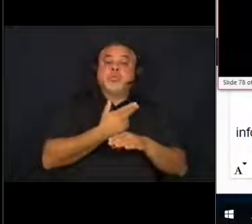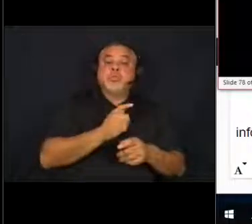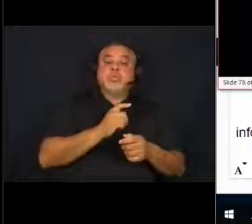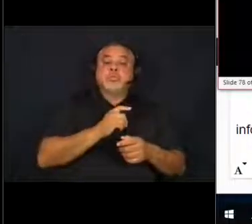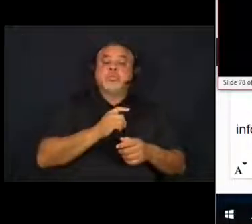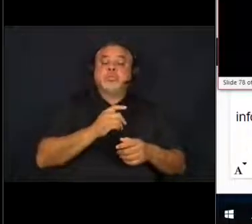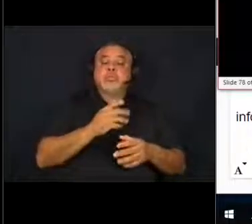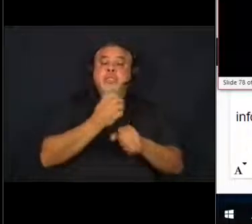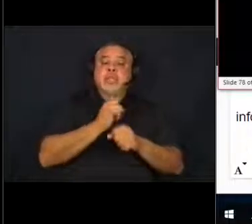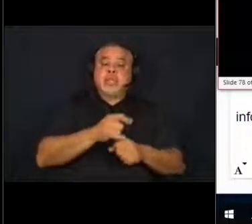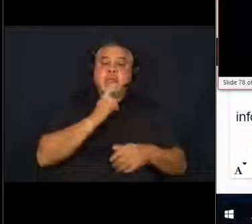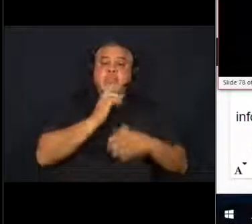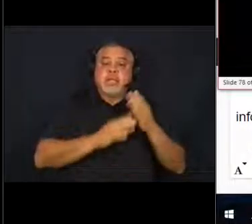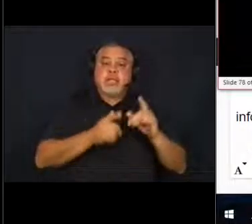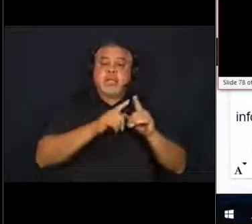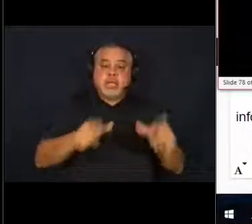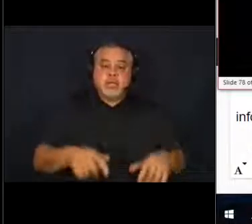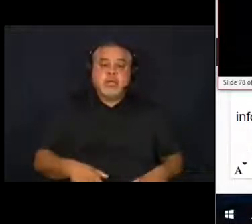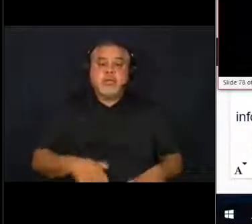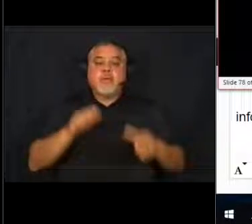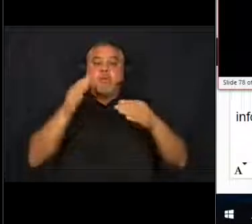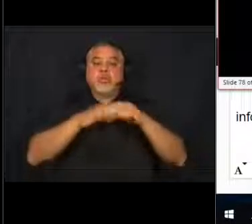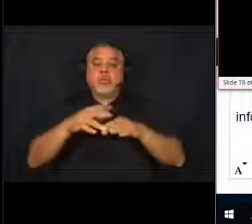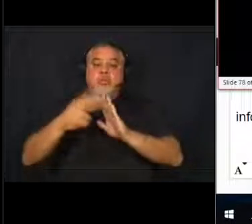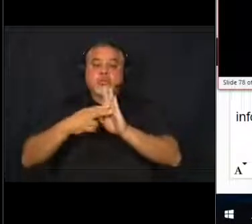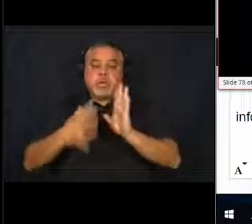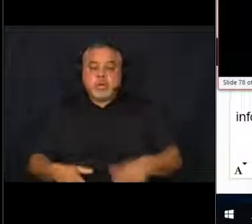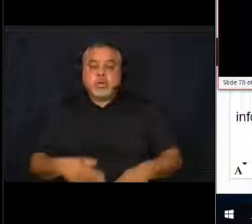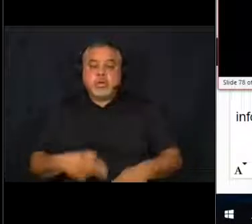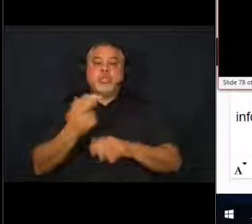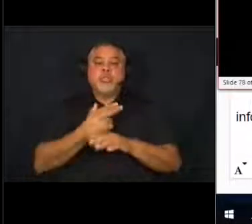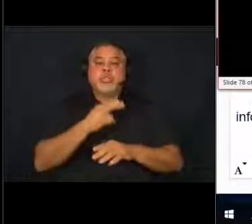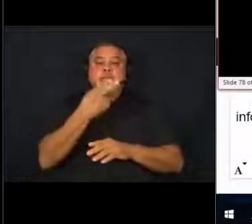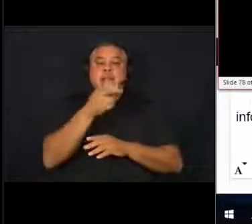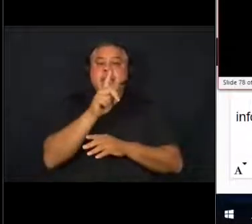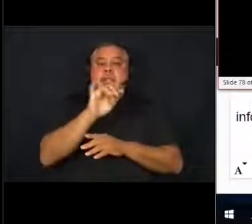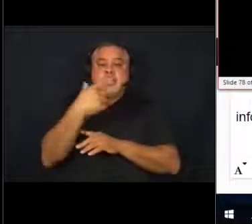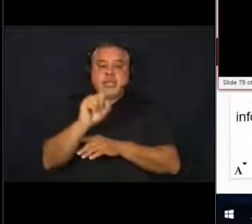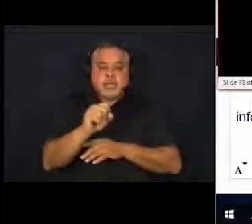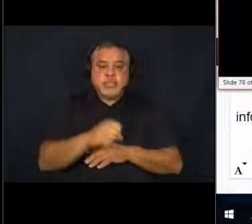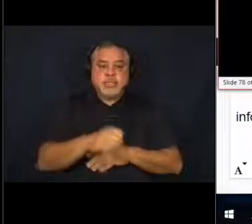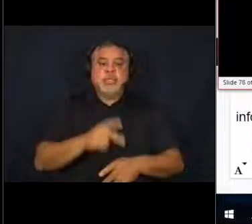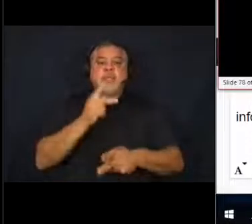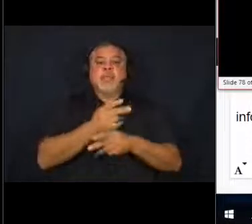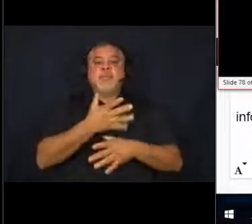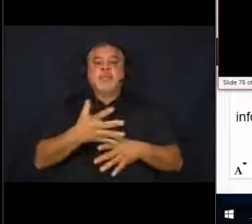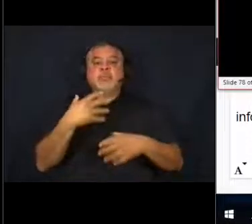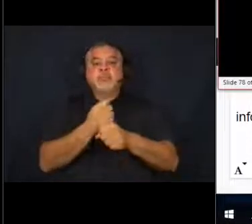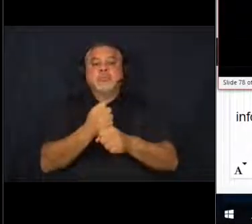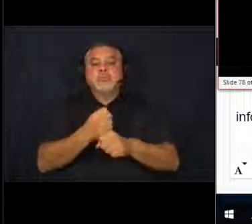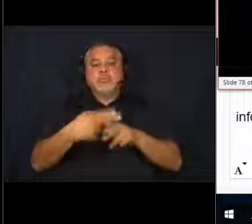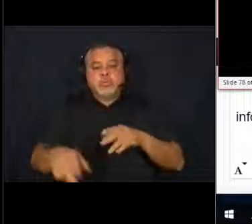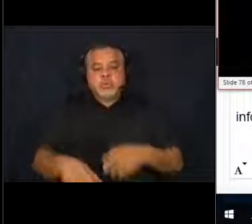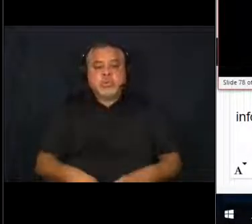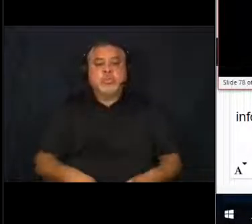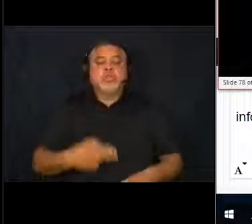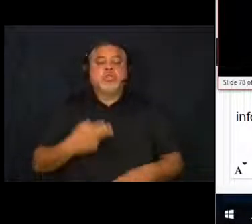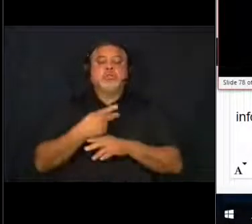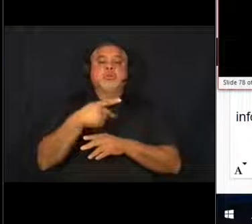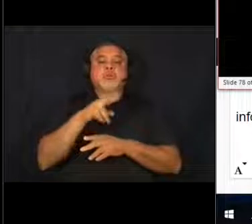language? Focusing on the reader, using headings, keeping things short, using